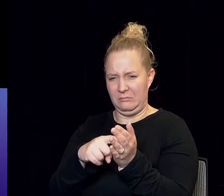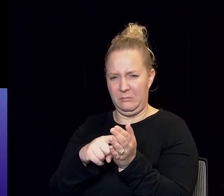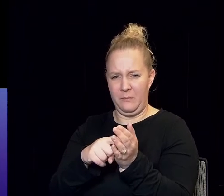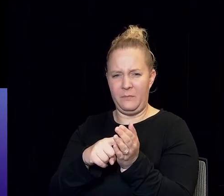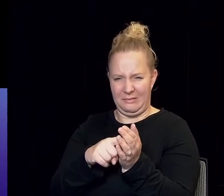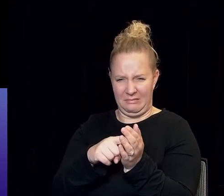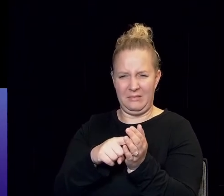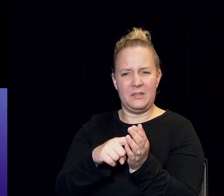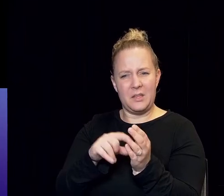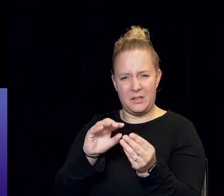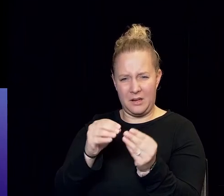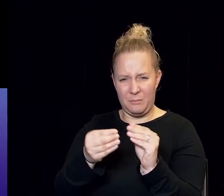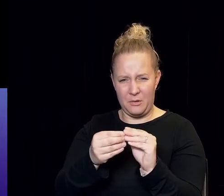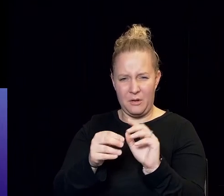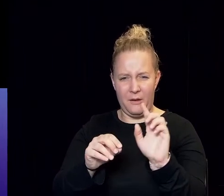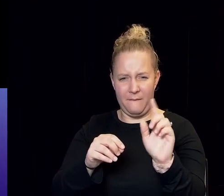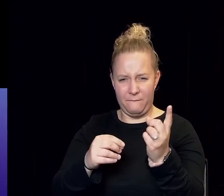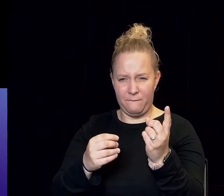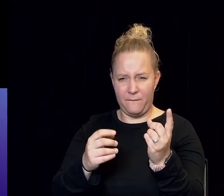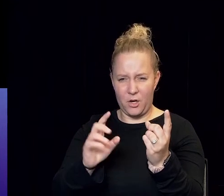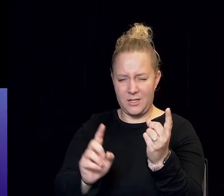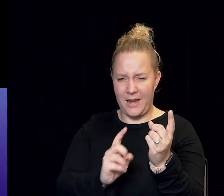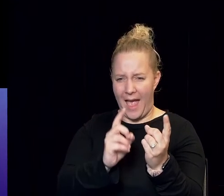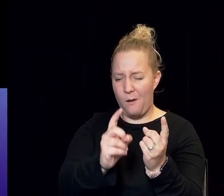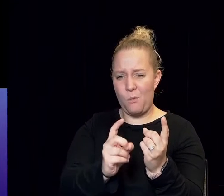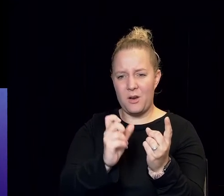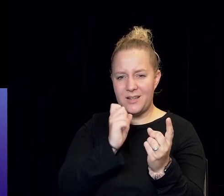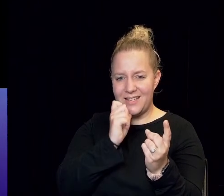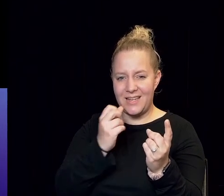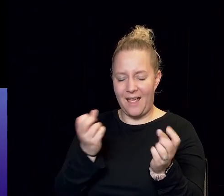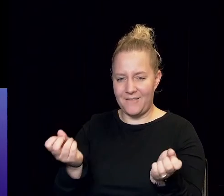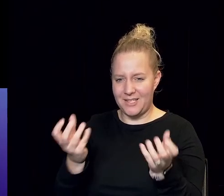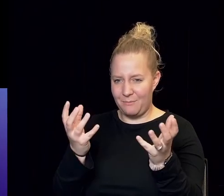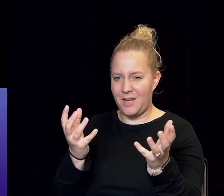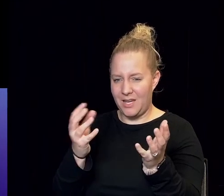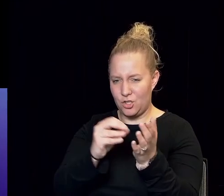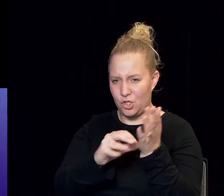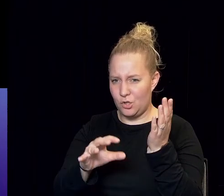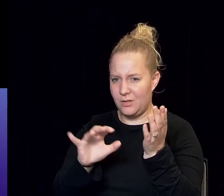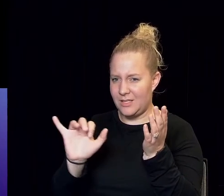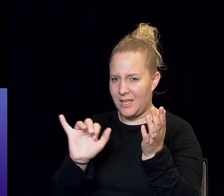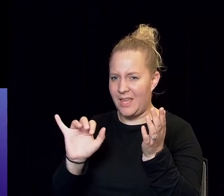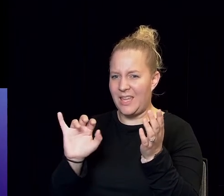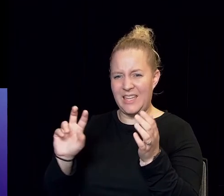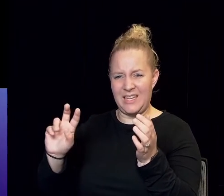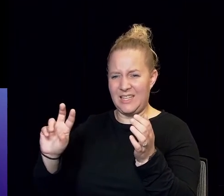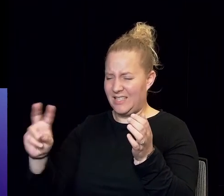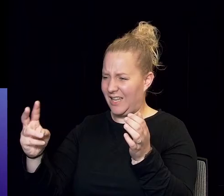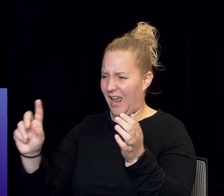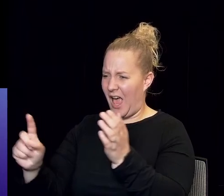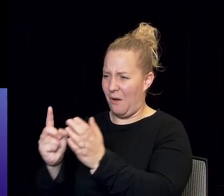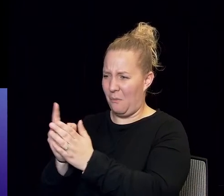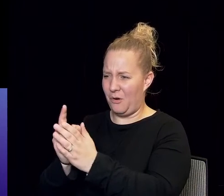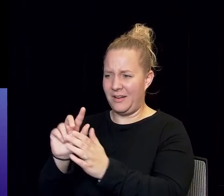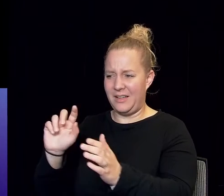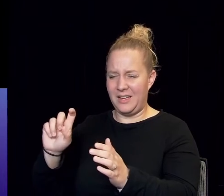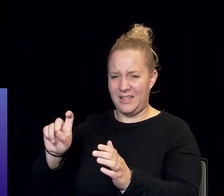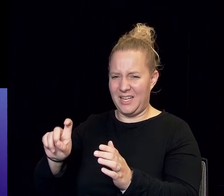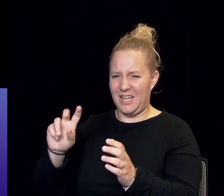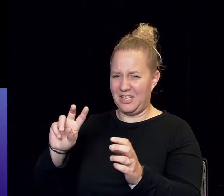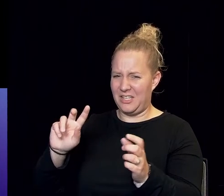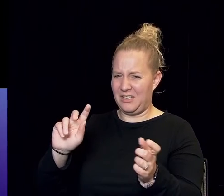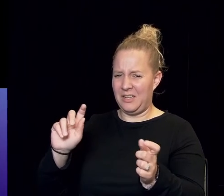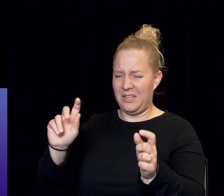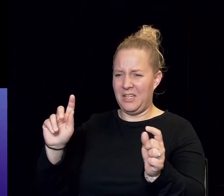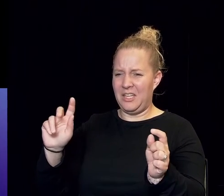first hour did not have as many as in second hour. So this actually needs to be switched. So you can either draw an arrow